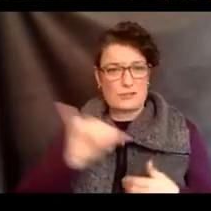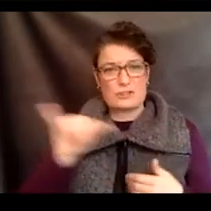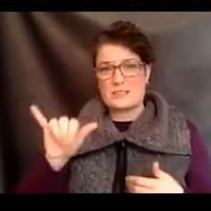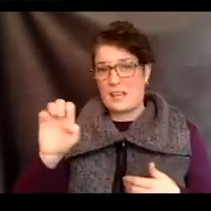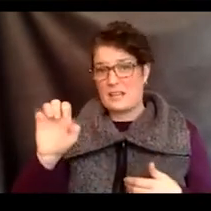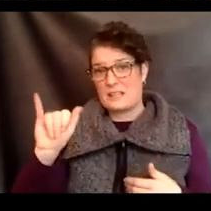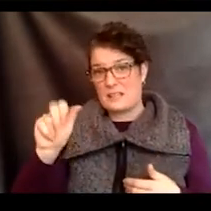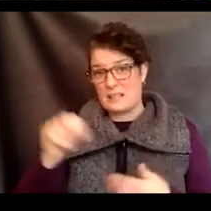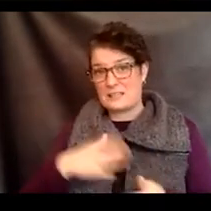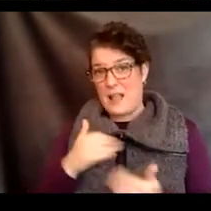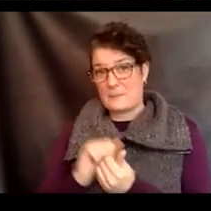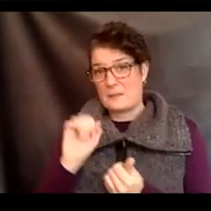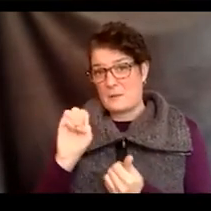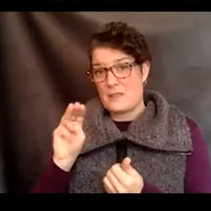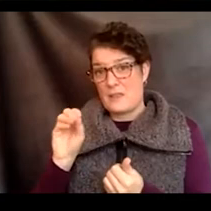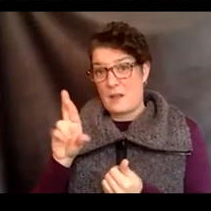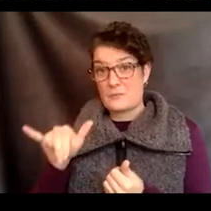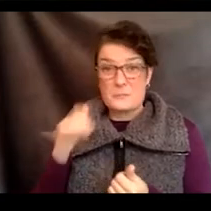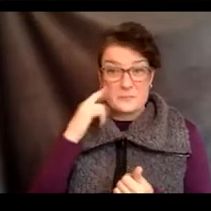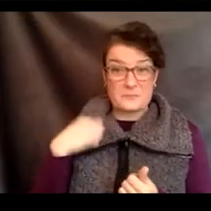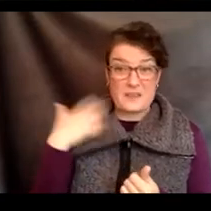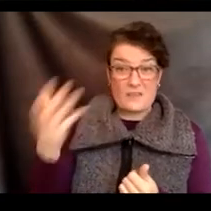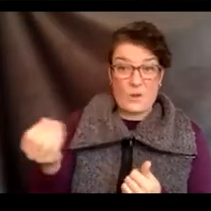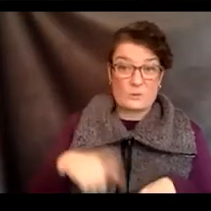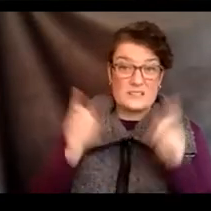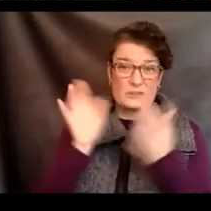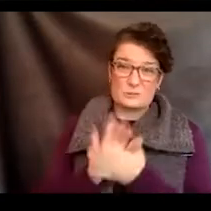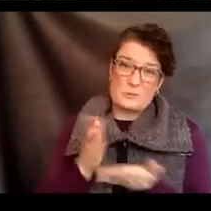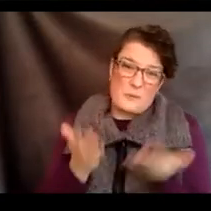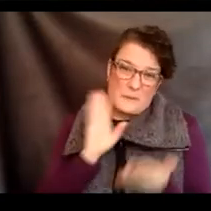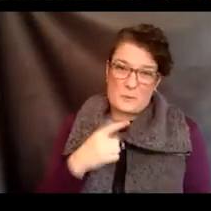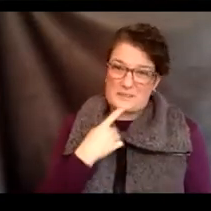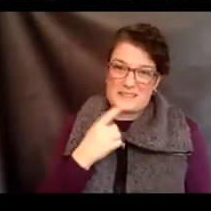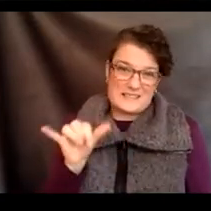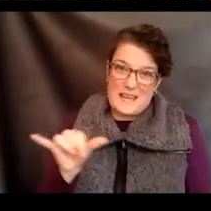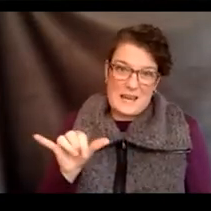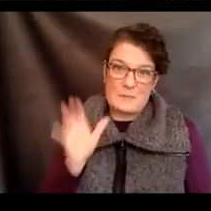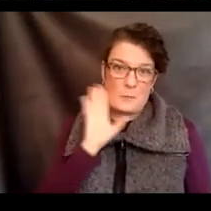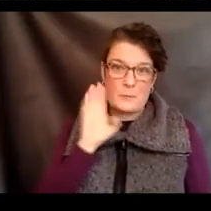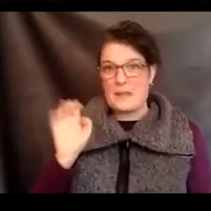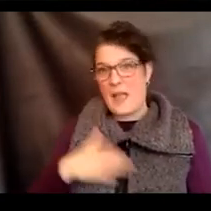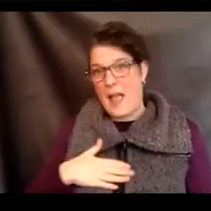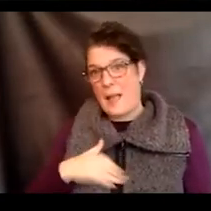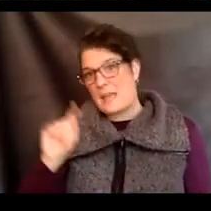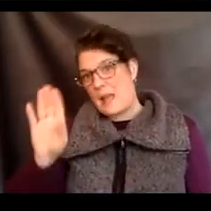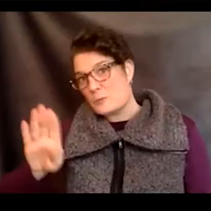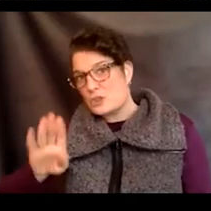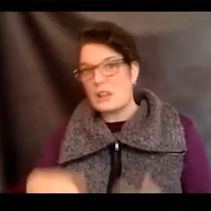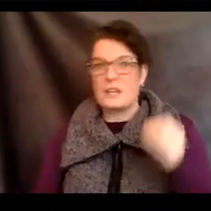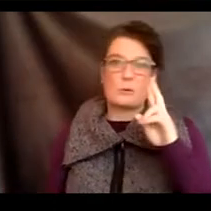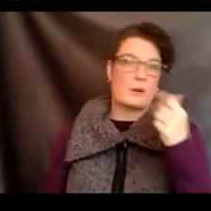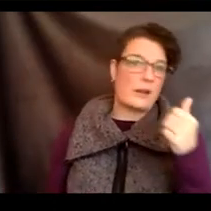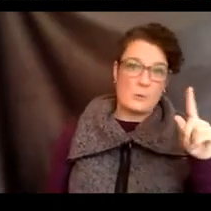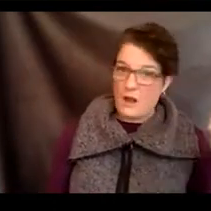think that, you know, I could, if I was going to any other school though, I could say the same. I could say the same about being happy at Berkeley, or I could say the same about being happy anywhere else.